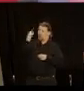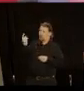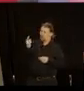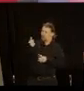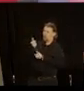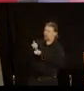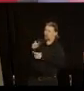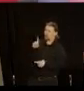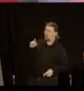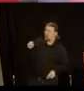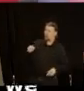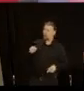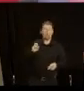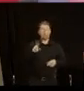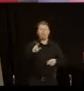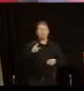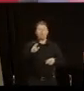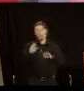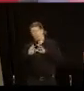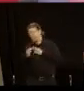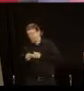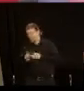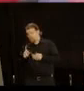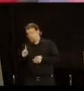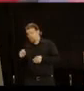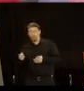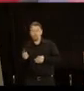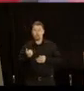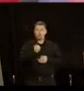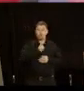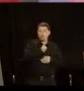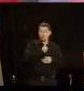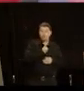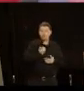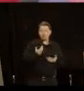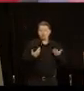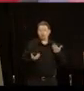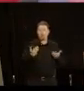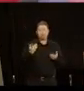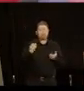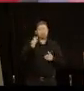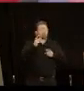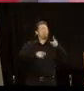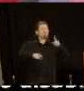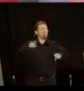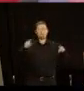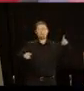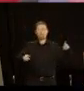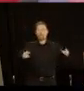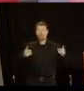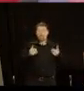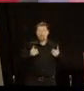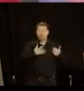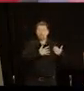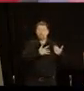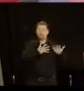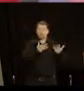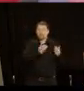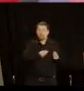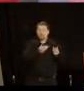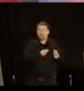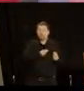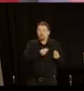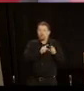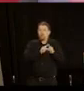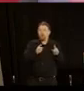were personally disabled, or our family and our homes are disabled. And so we all can empathize with that, but we all